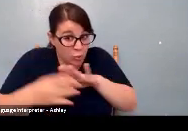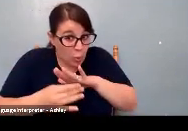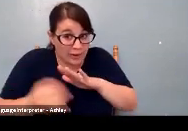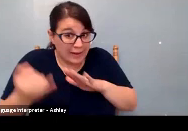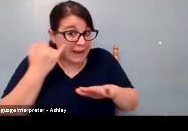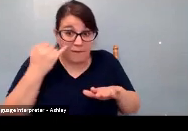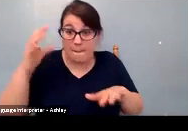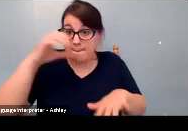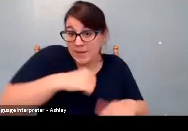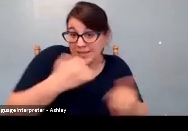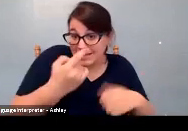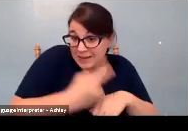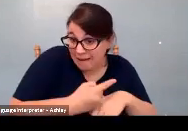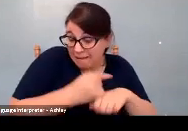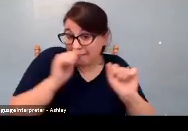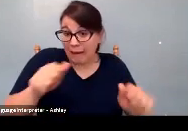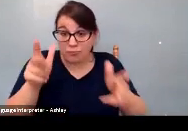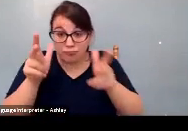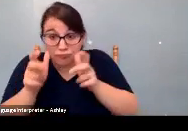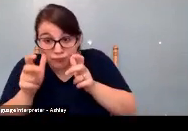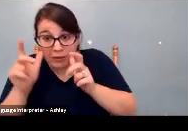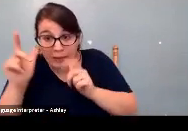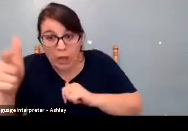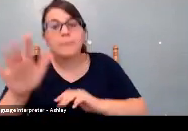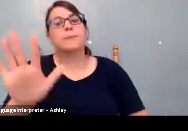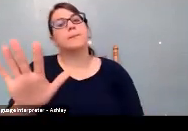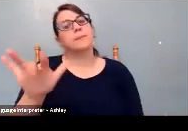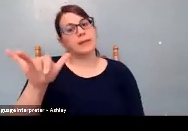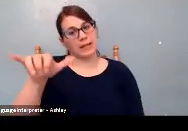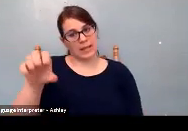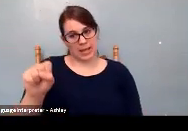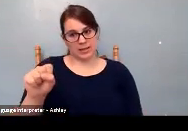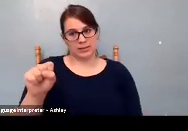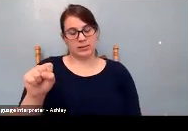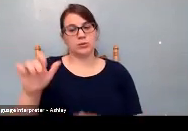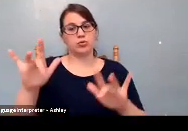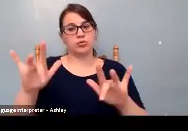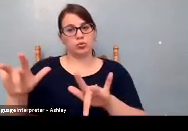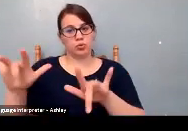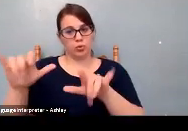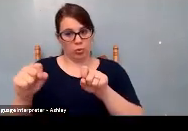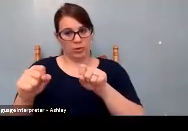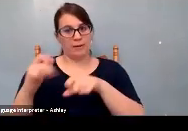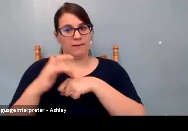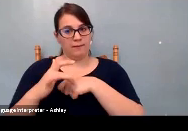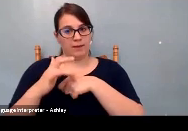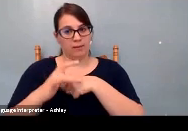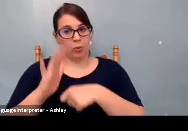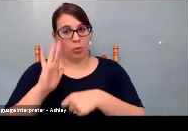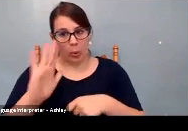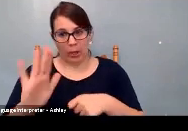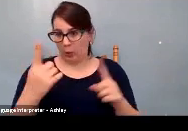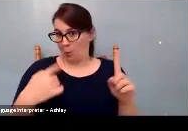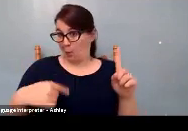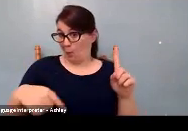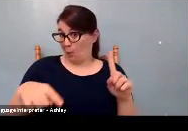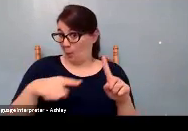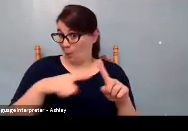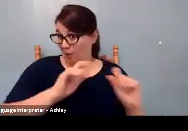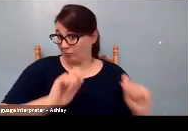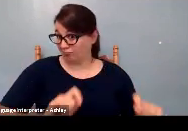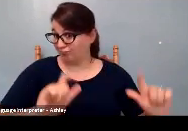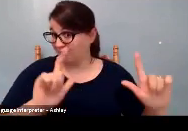today. So yes, we do plan to have the recordings available. We don't have a turnaround time as to when they